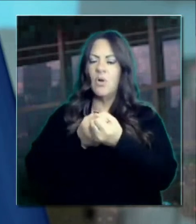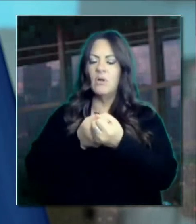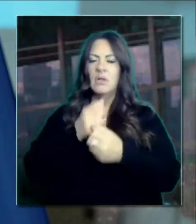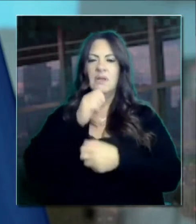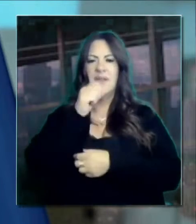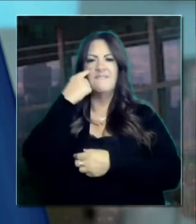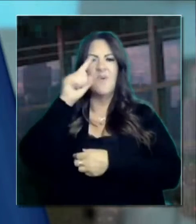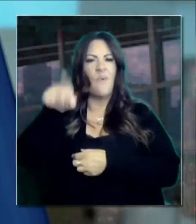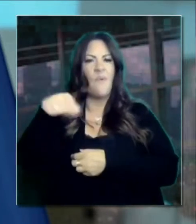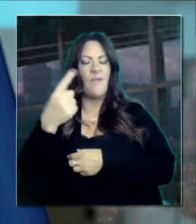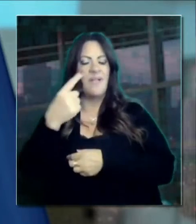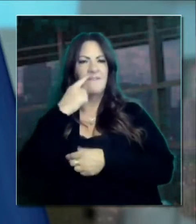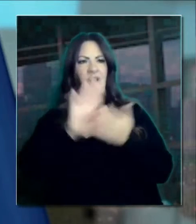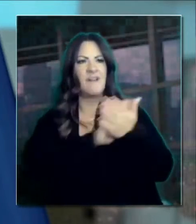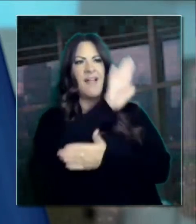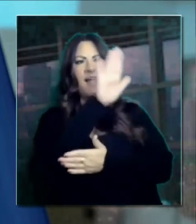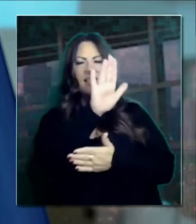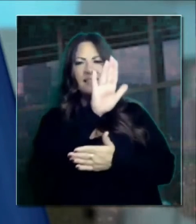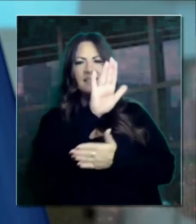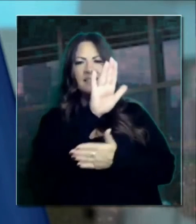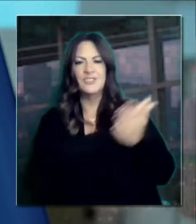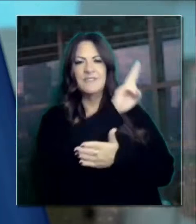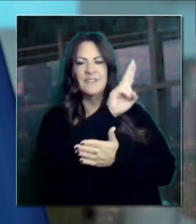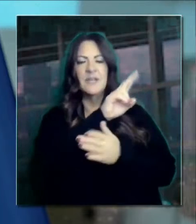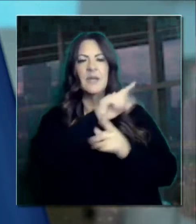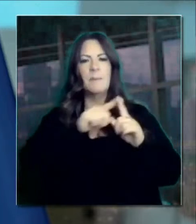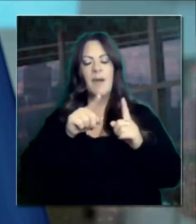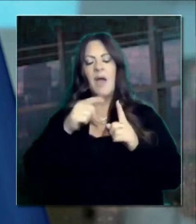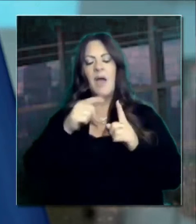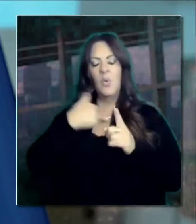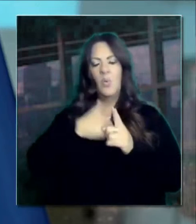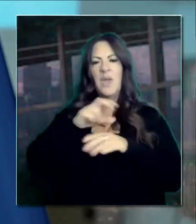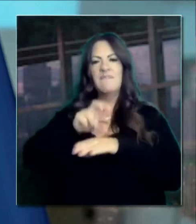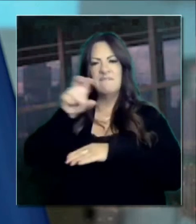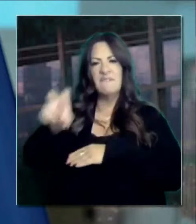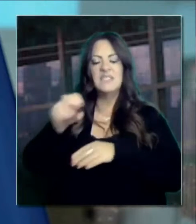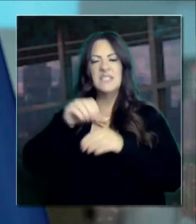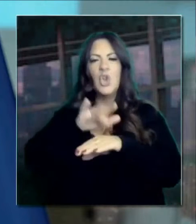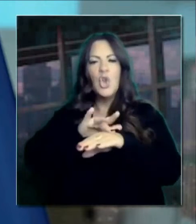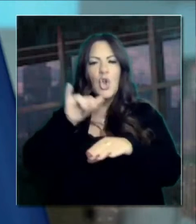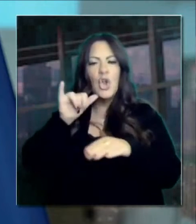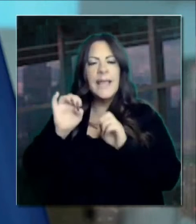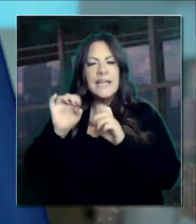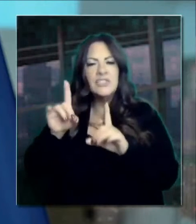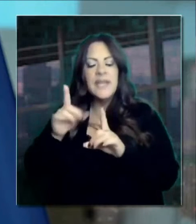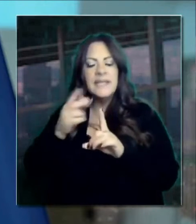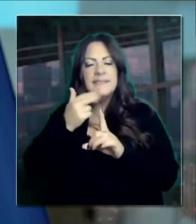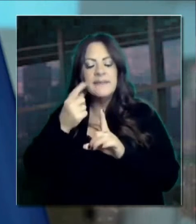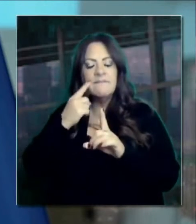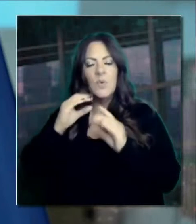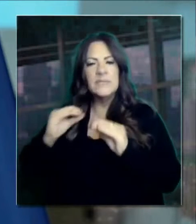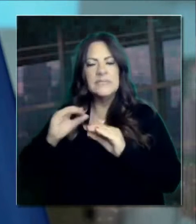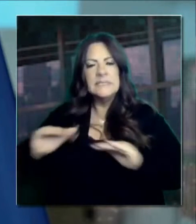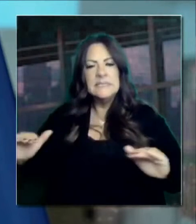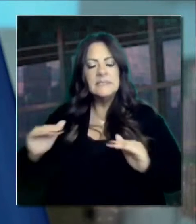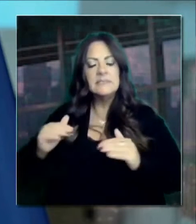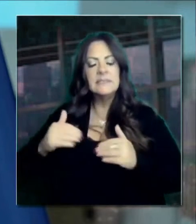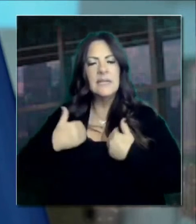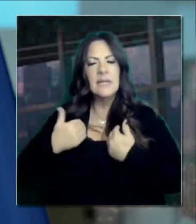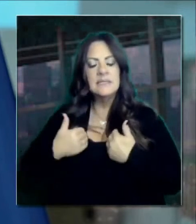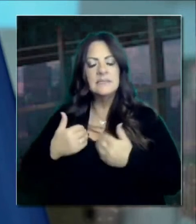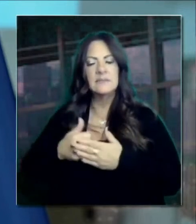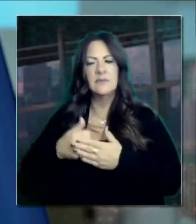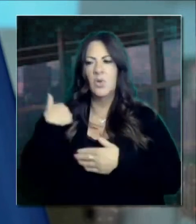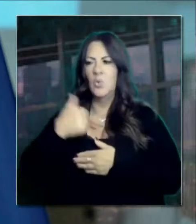higher education, but a master plan for early education, which we just did, something I promoted, promised, we